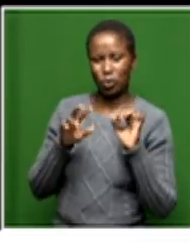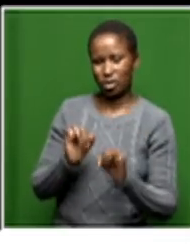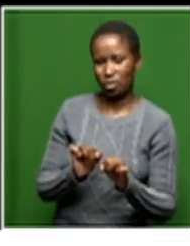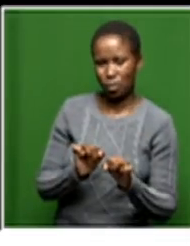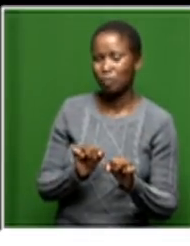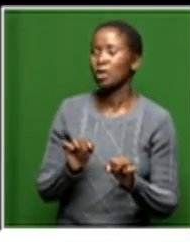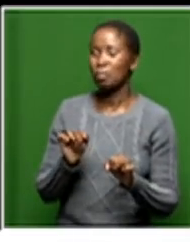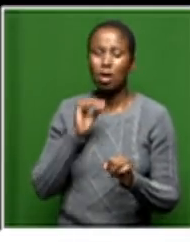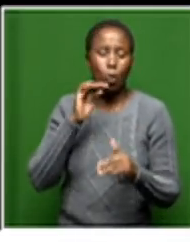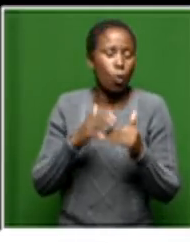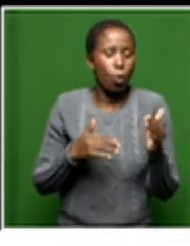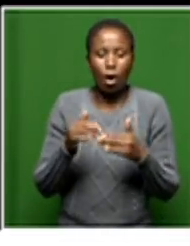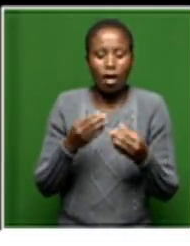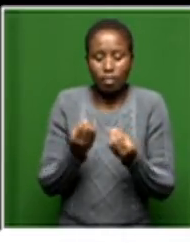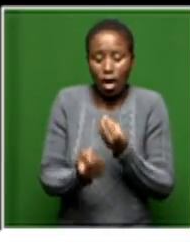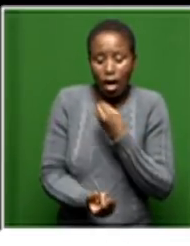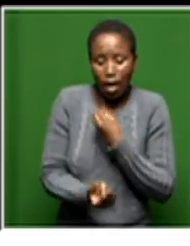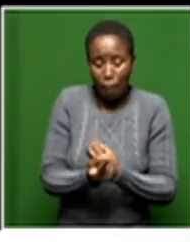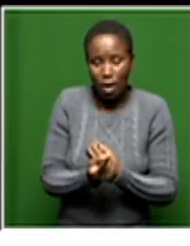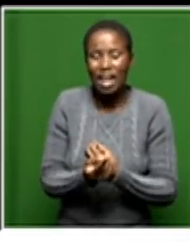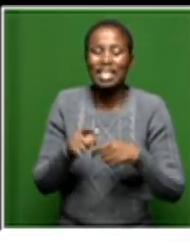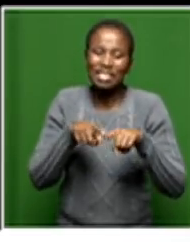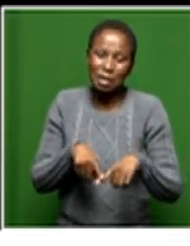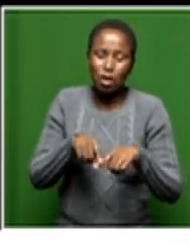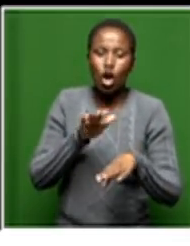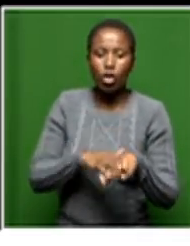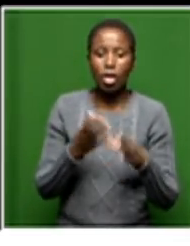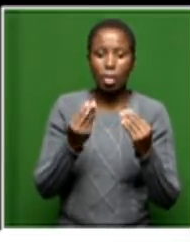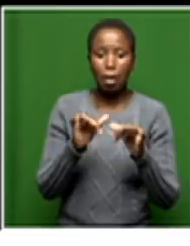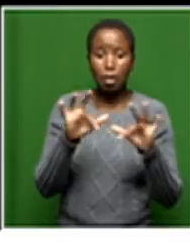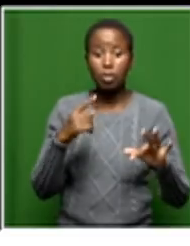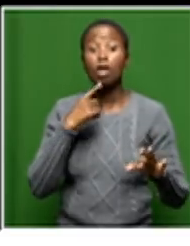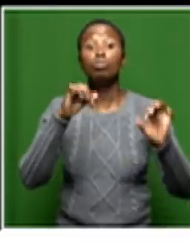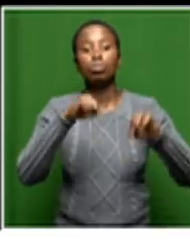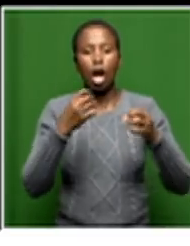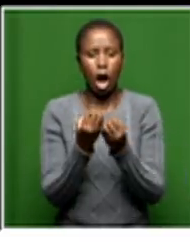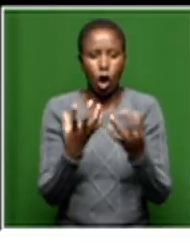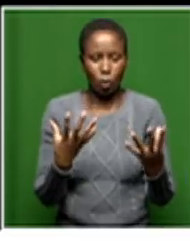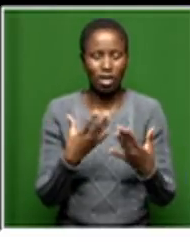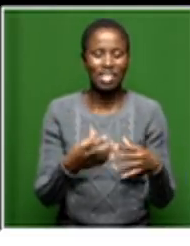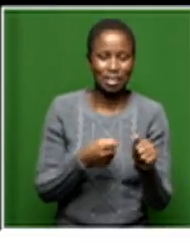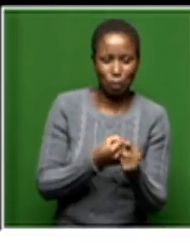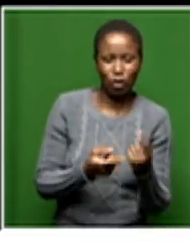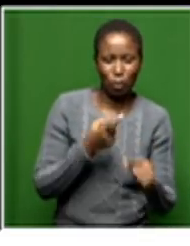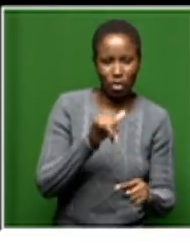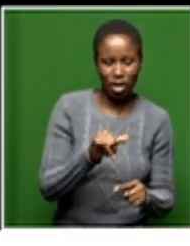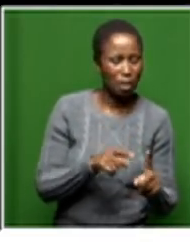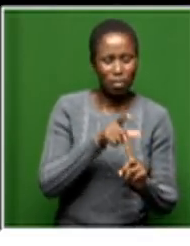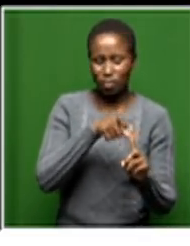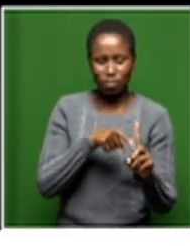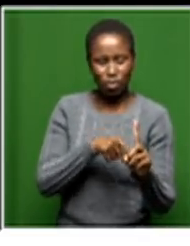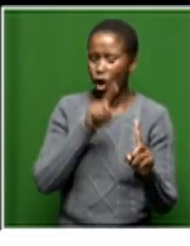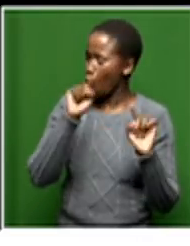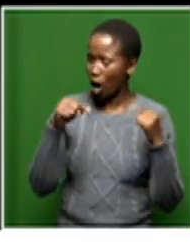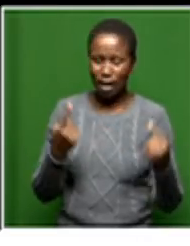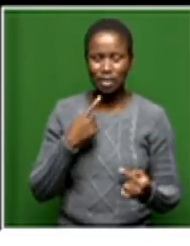whatever outcome is influenced by the numbers that we have in the assembly. She can't be saying those